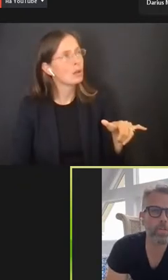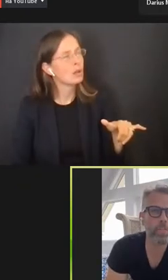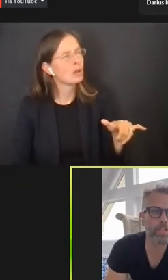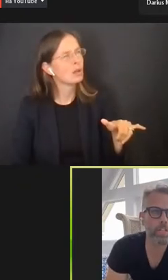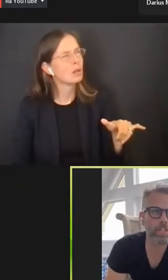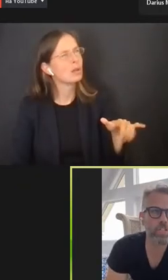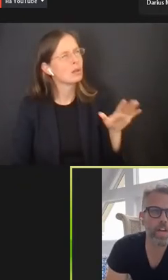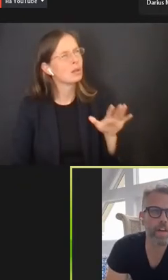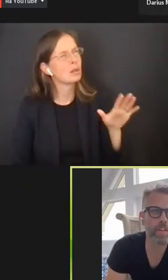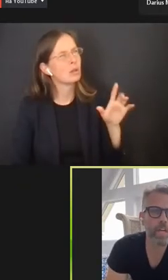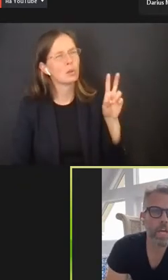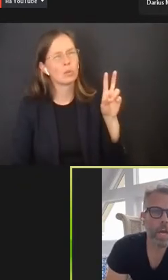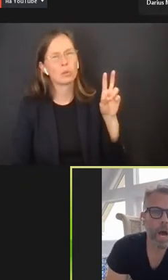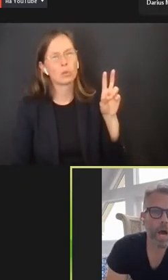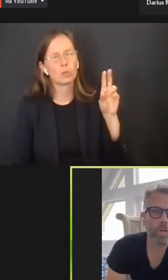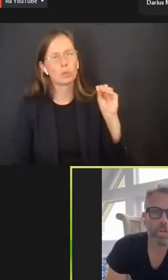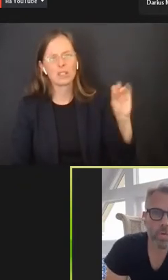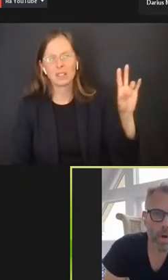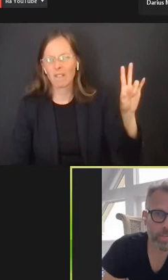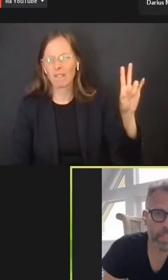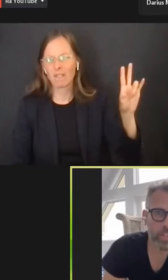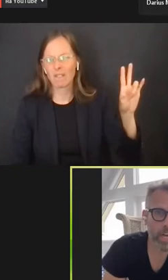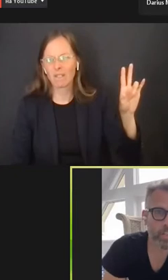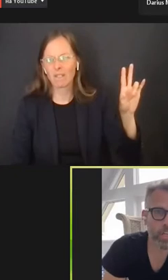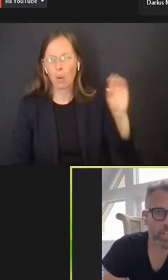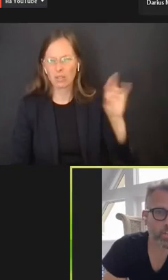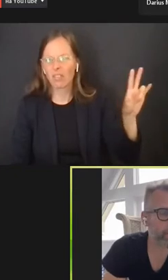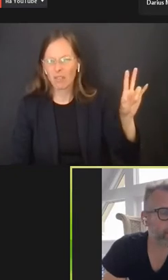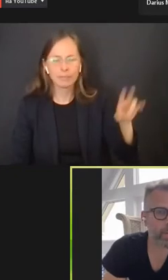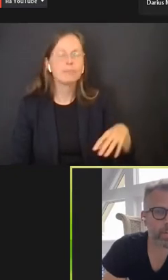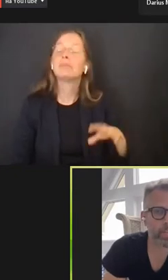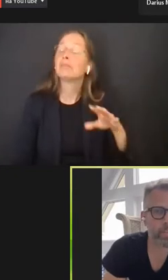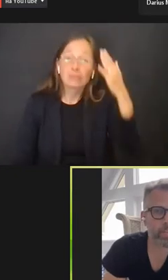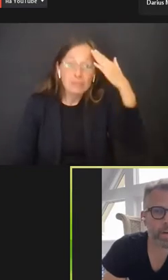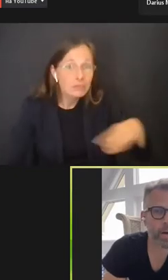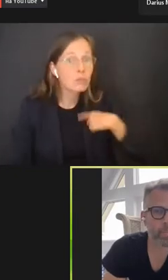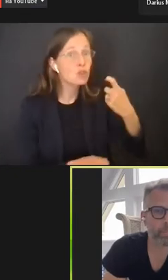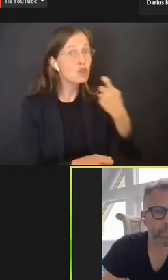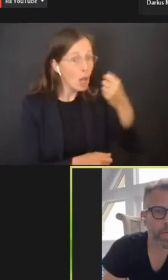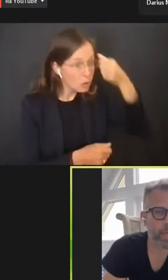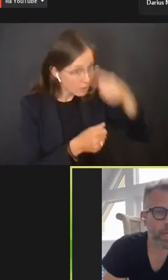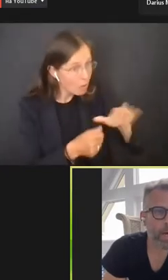That would have been 2007. You know what, Mish? Actually, I just remembered this.